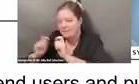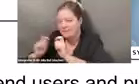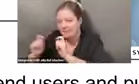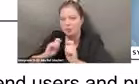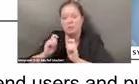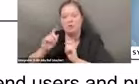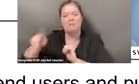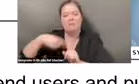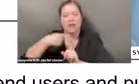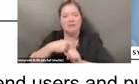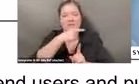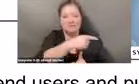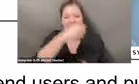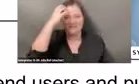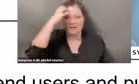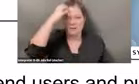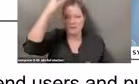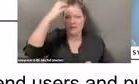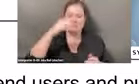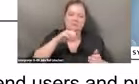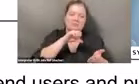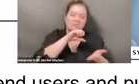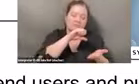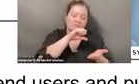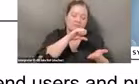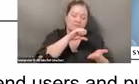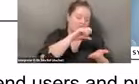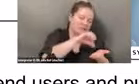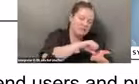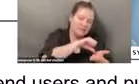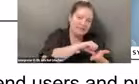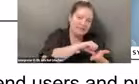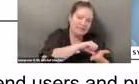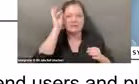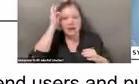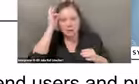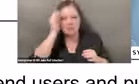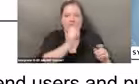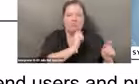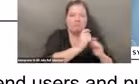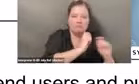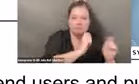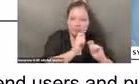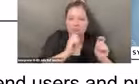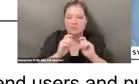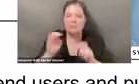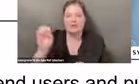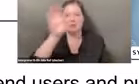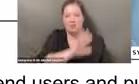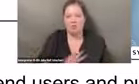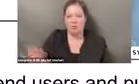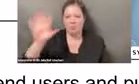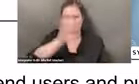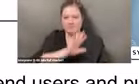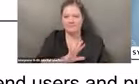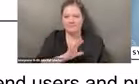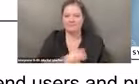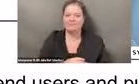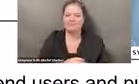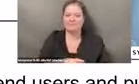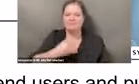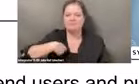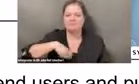We conducted online surveys with public sector bodies from over 20 European countries. We